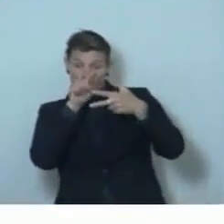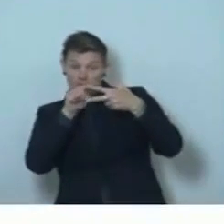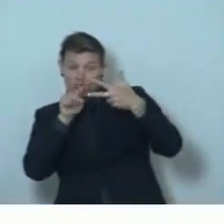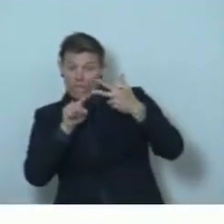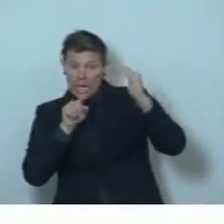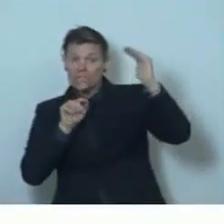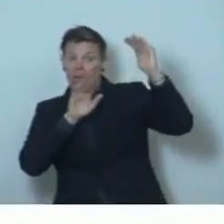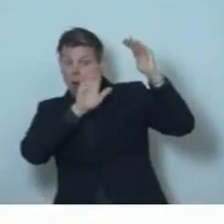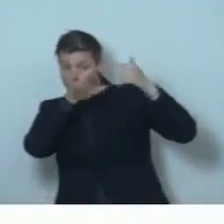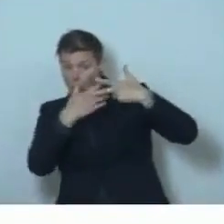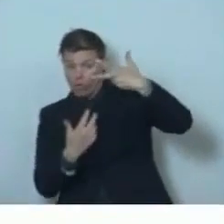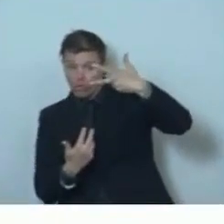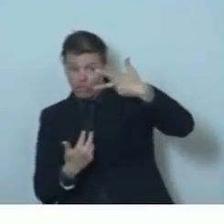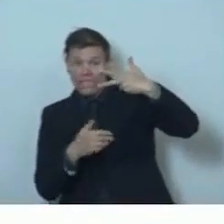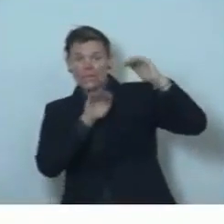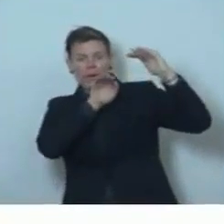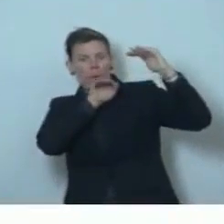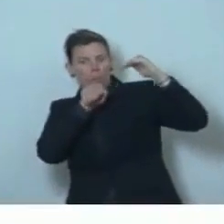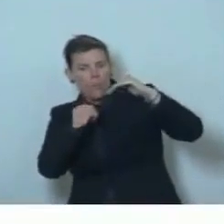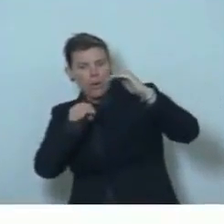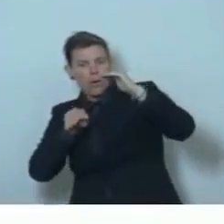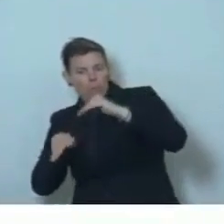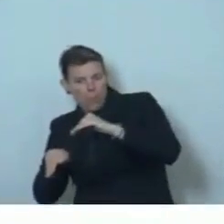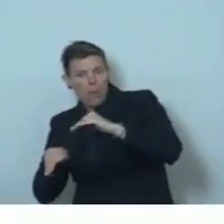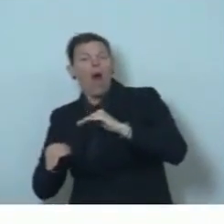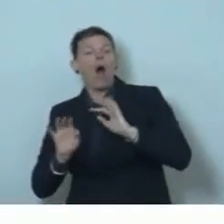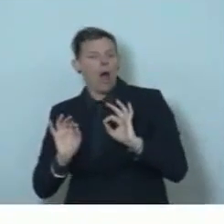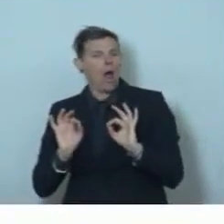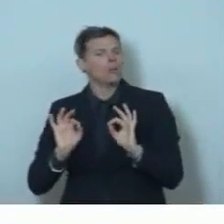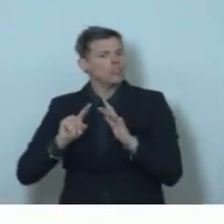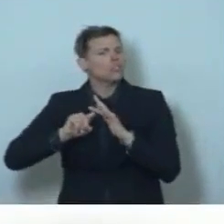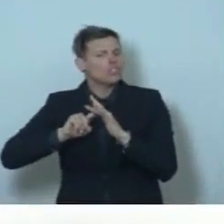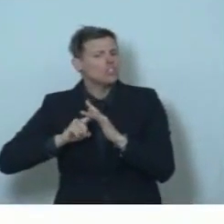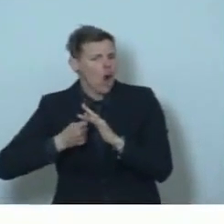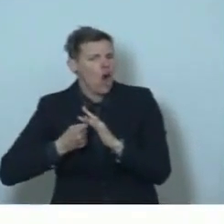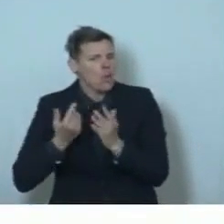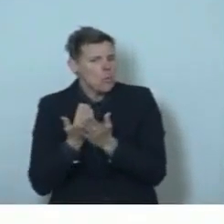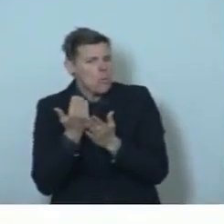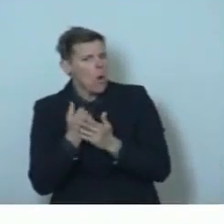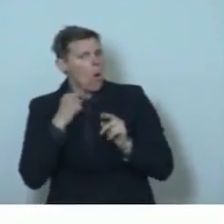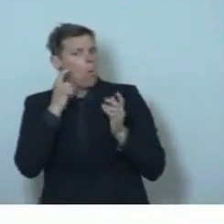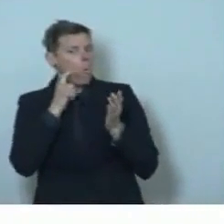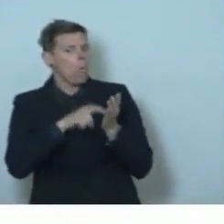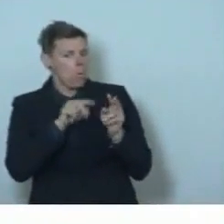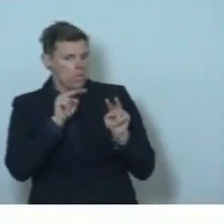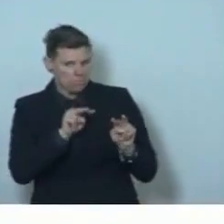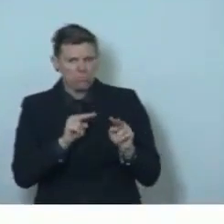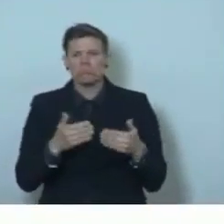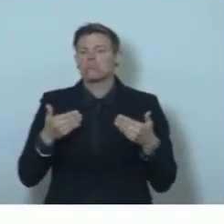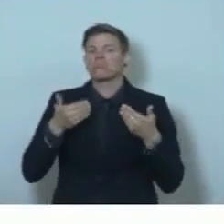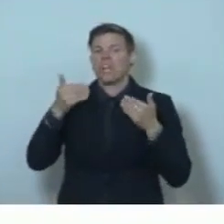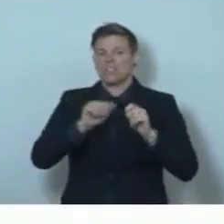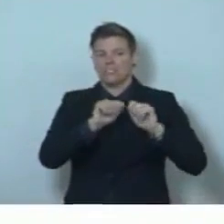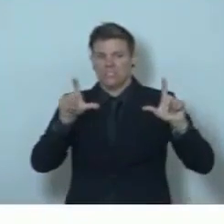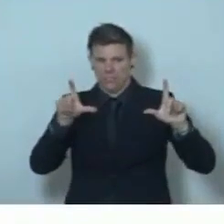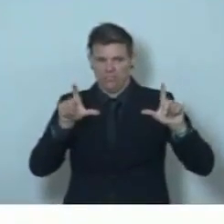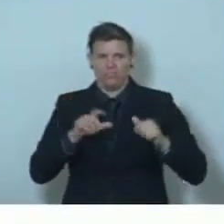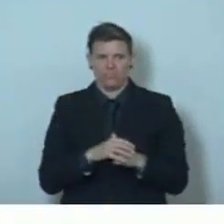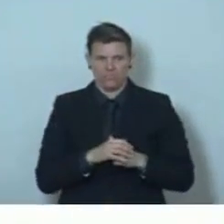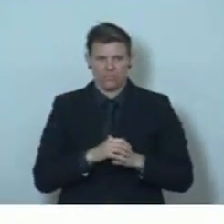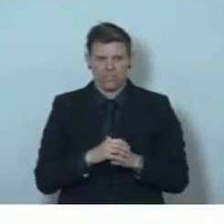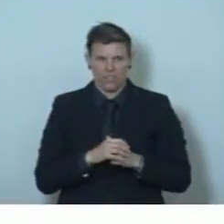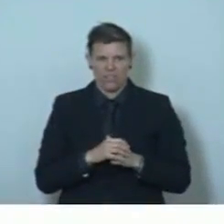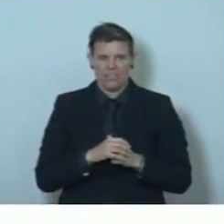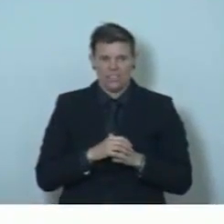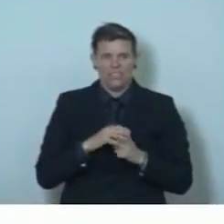trend, and that's great. On the next slide, we've got the gating criteria, and just as a reminder,